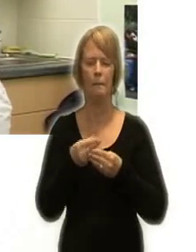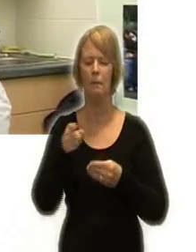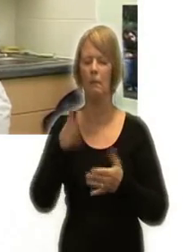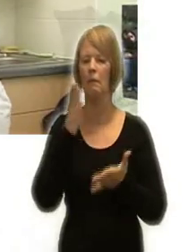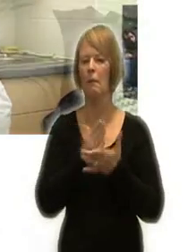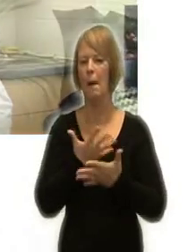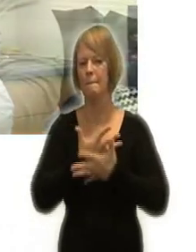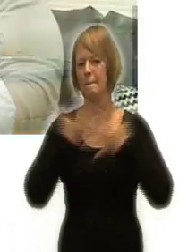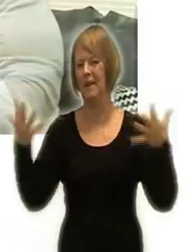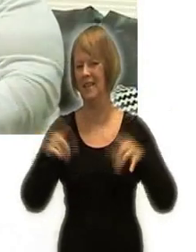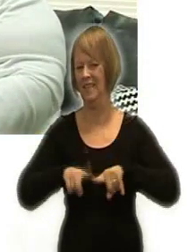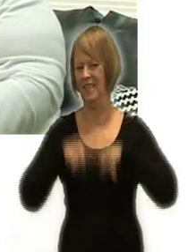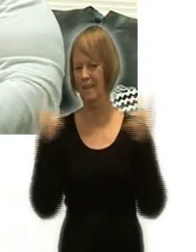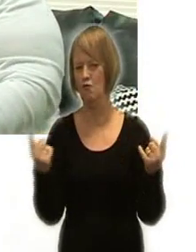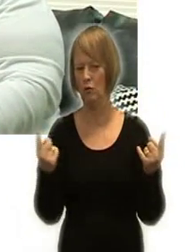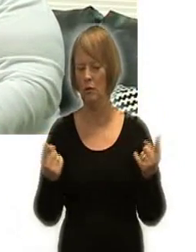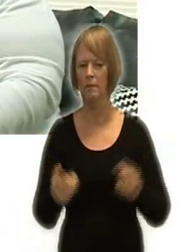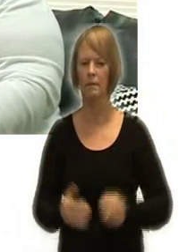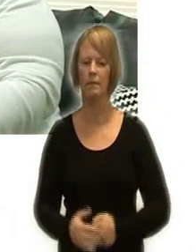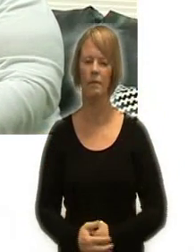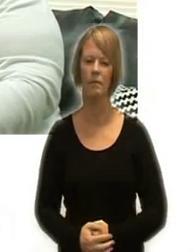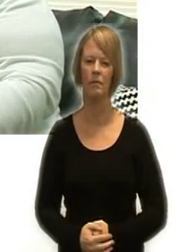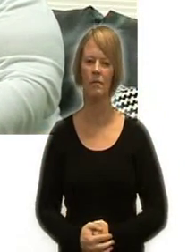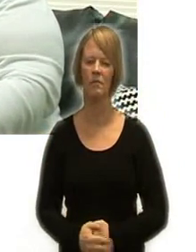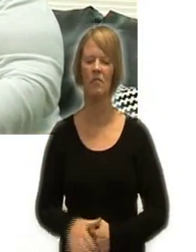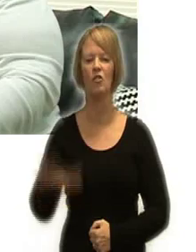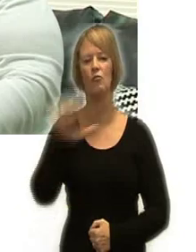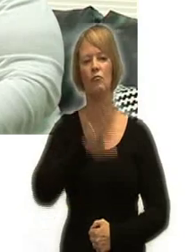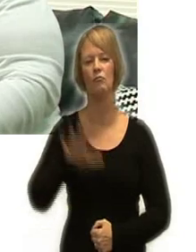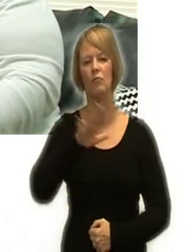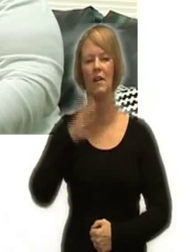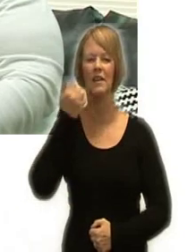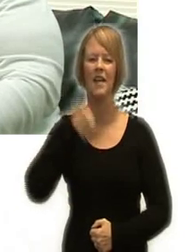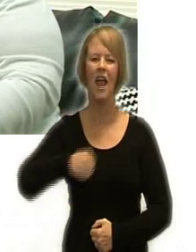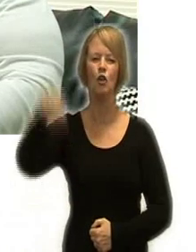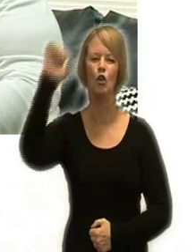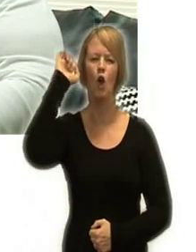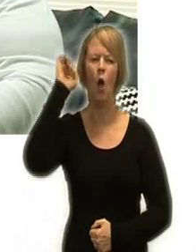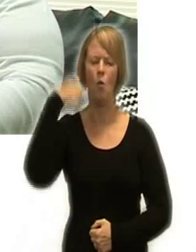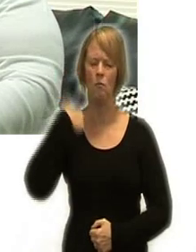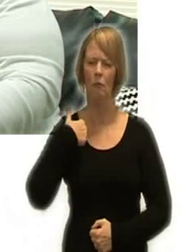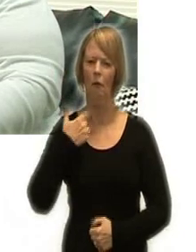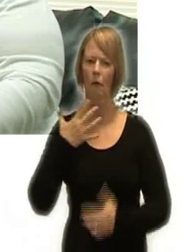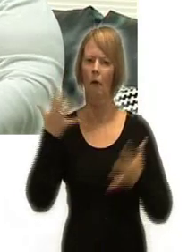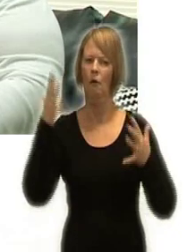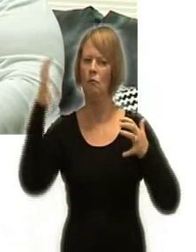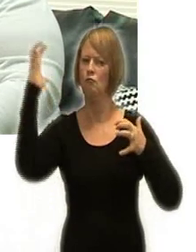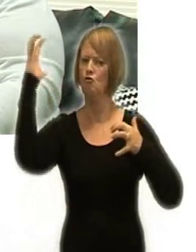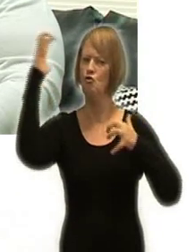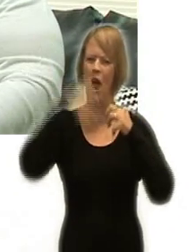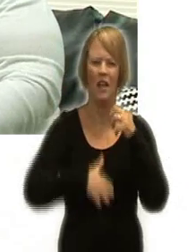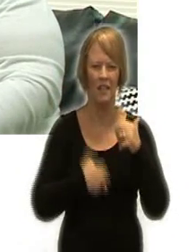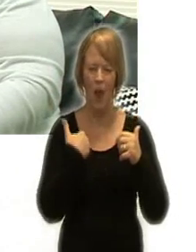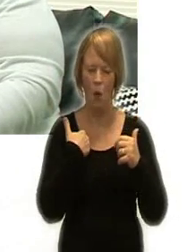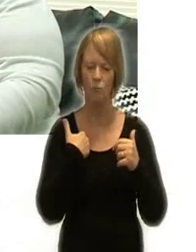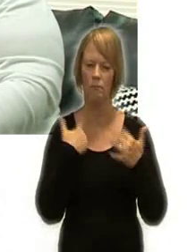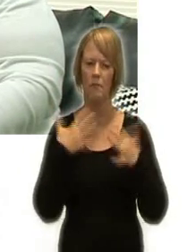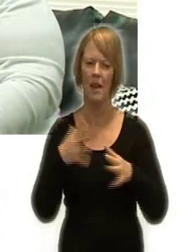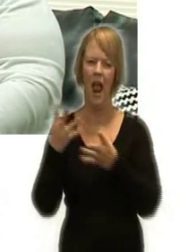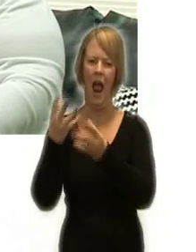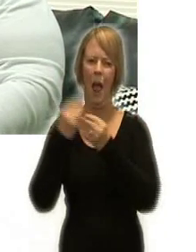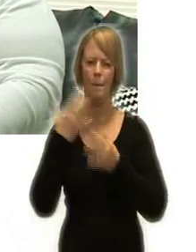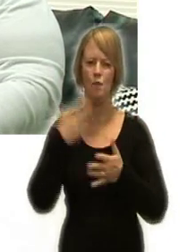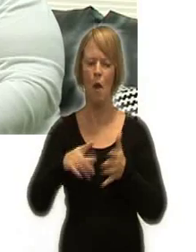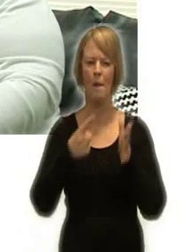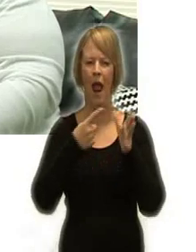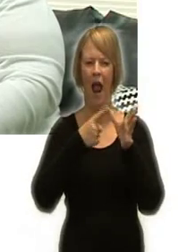real impact. I had a big breakdown about 10 years ago, and I received help from Al-Anon, psychiatrist, psychologist,